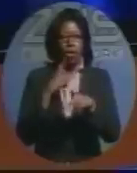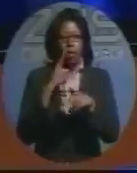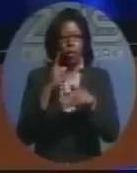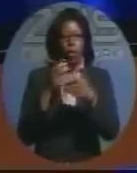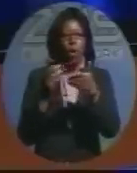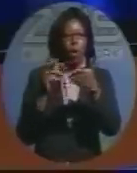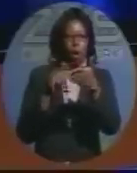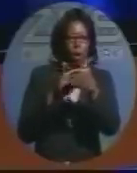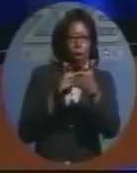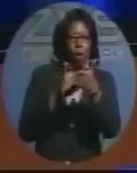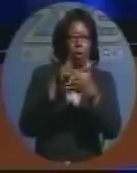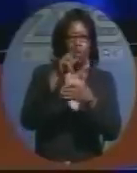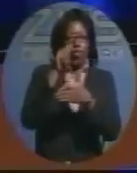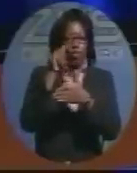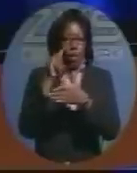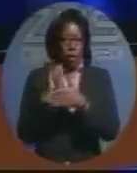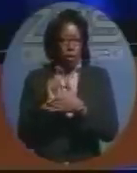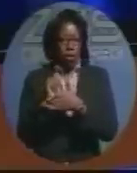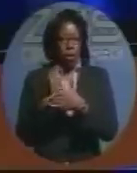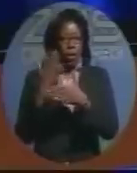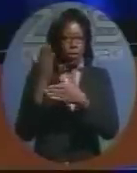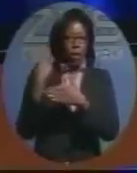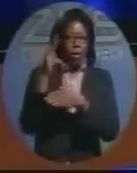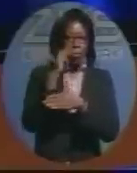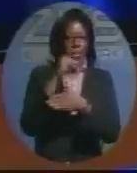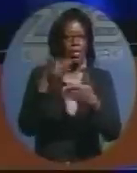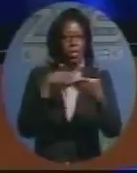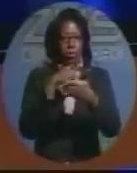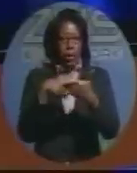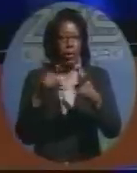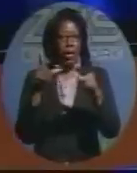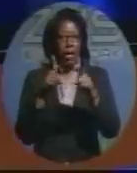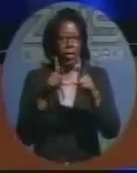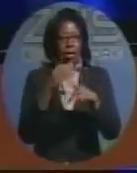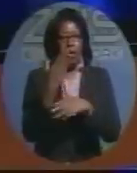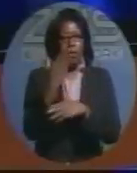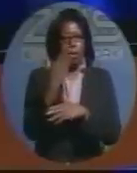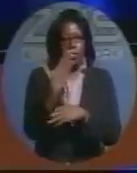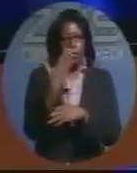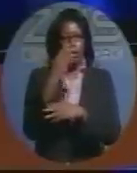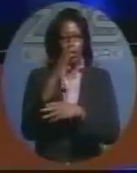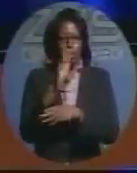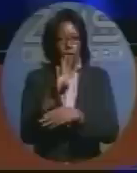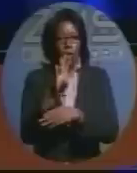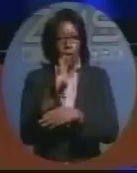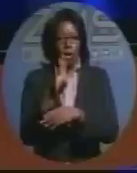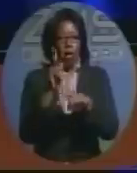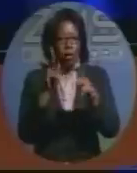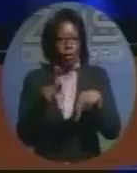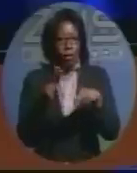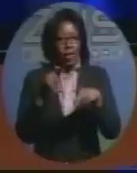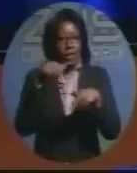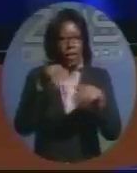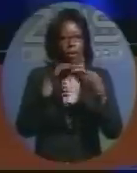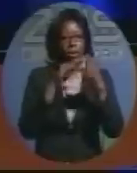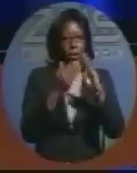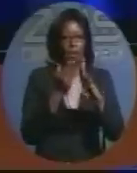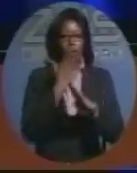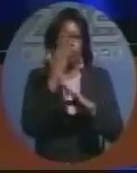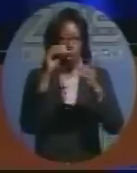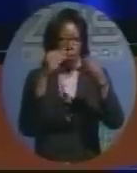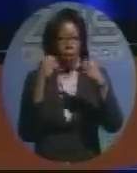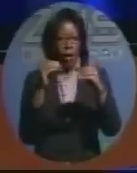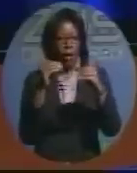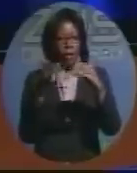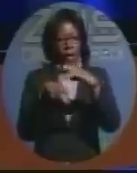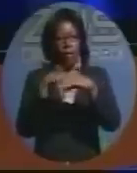rent. Just this past Monday, the authority suspended the licenses of 54 vendors based at the downtown Straw Market and